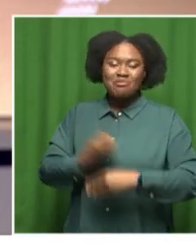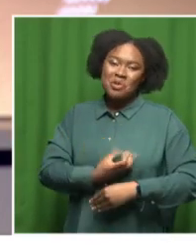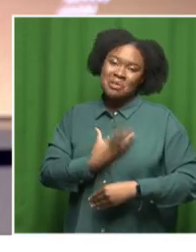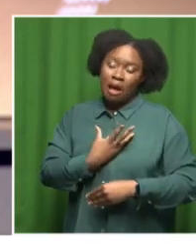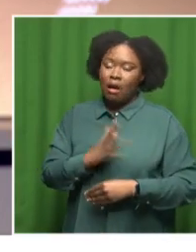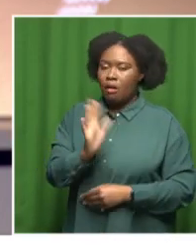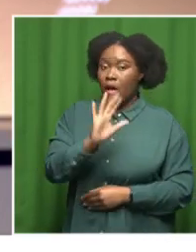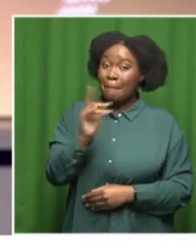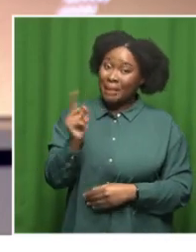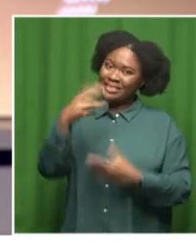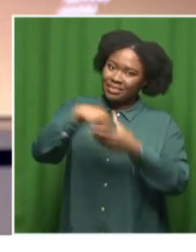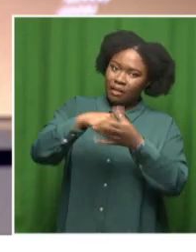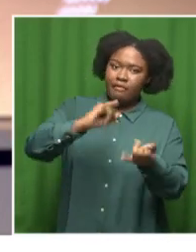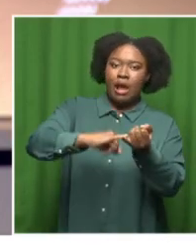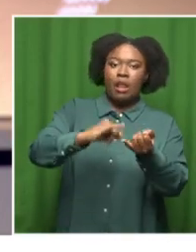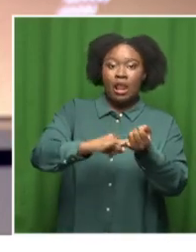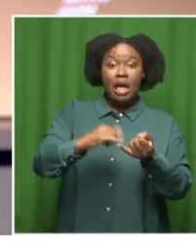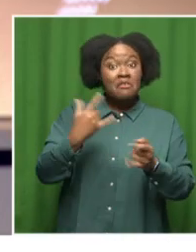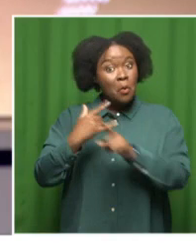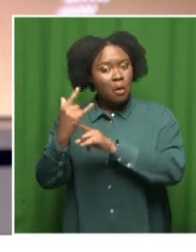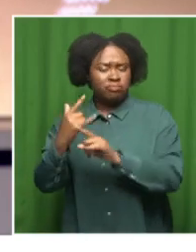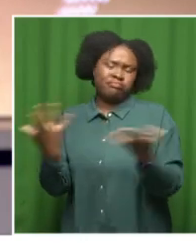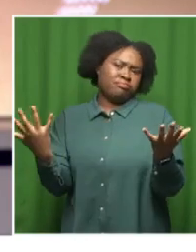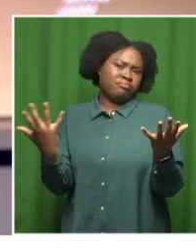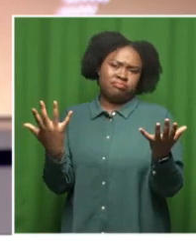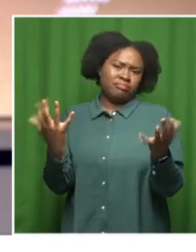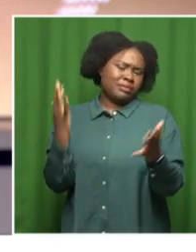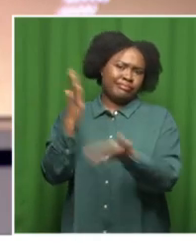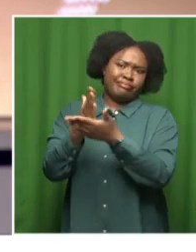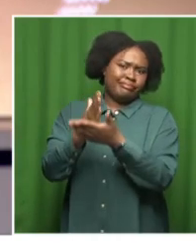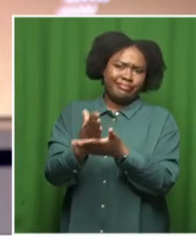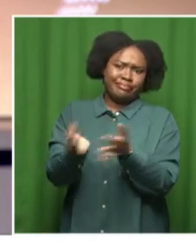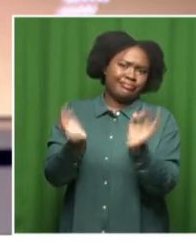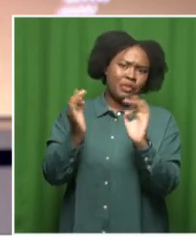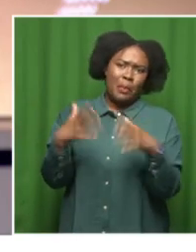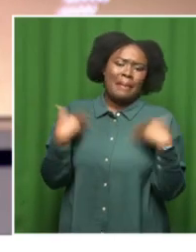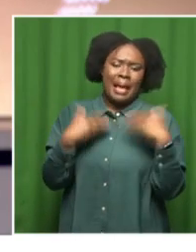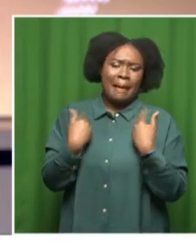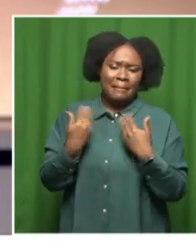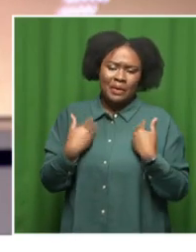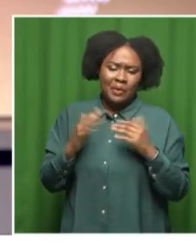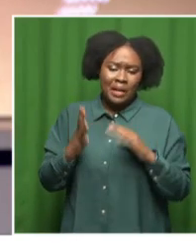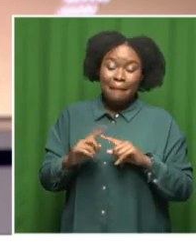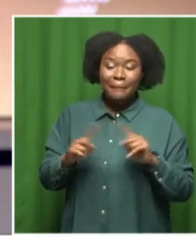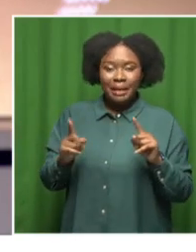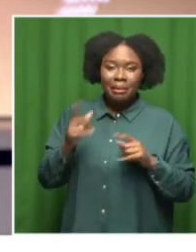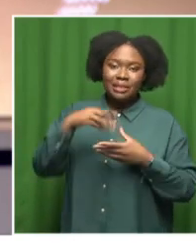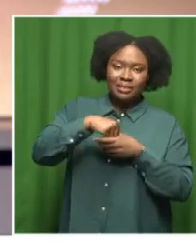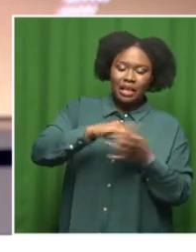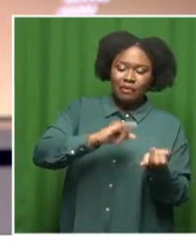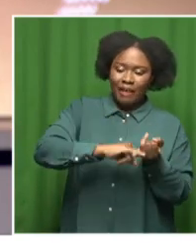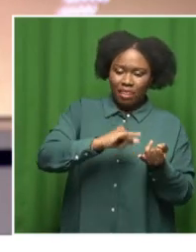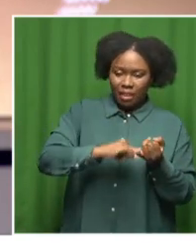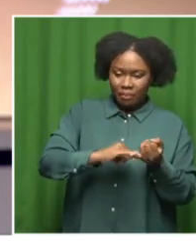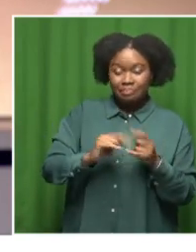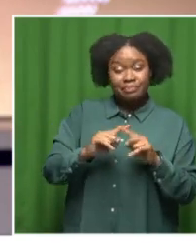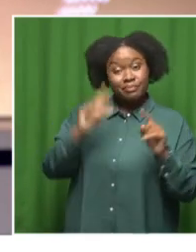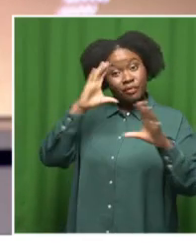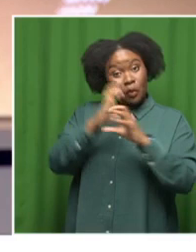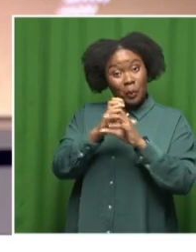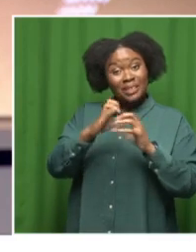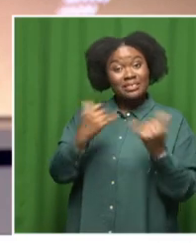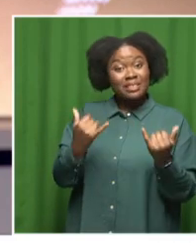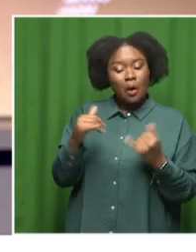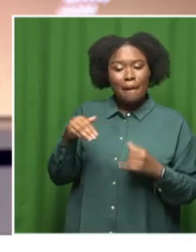that benchmark. Of course, winning it is, the cherry on top. The biggest focus area for this side